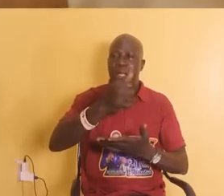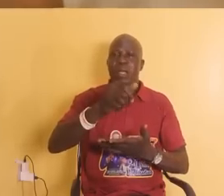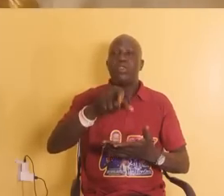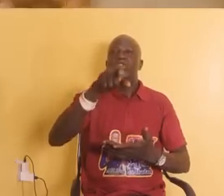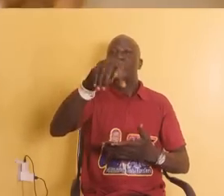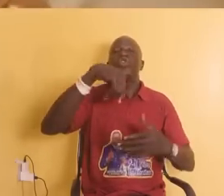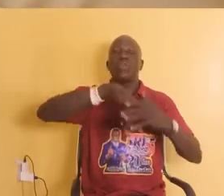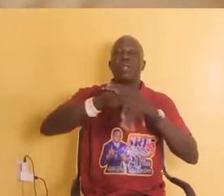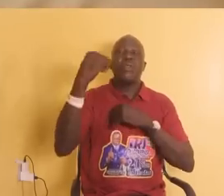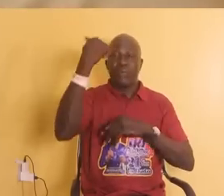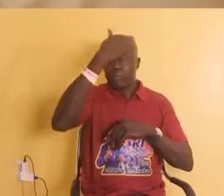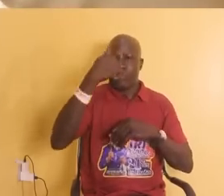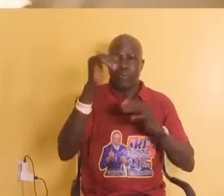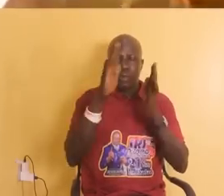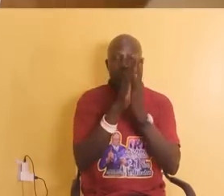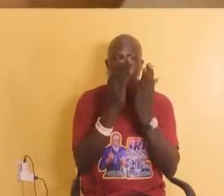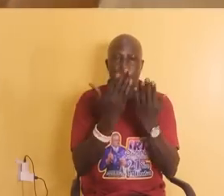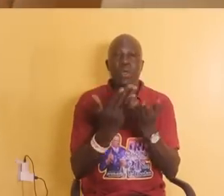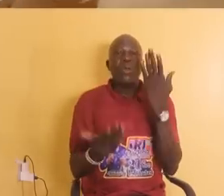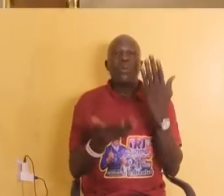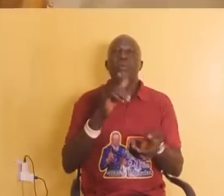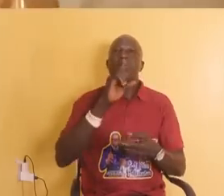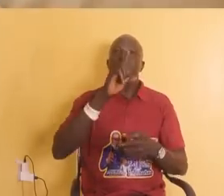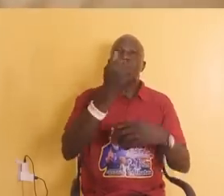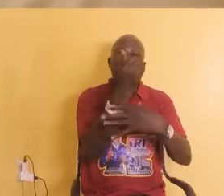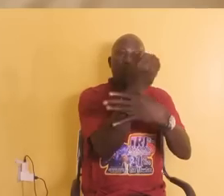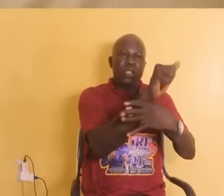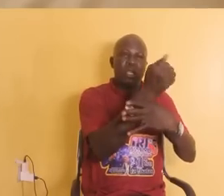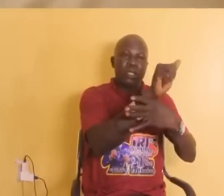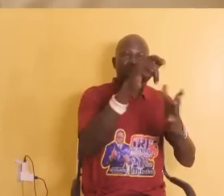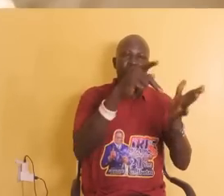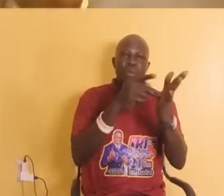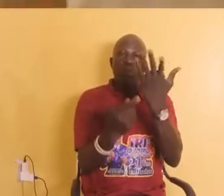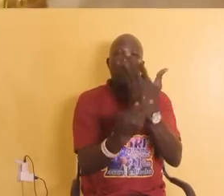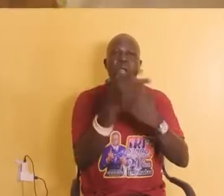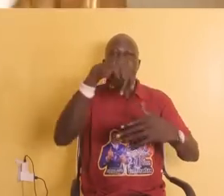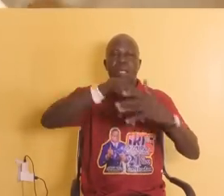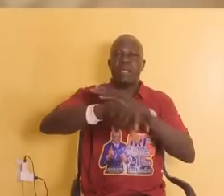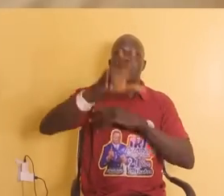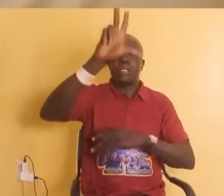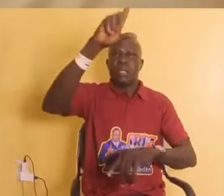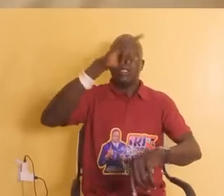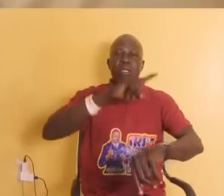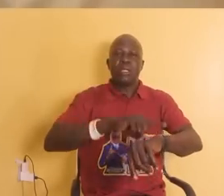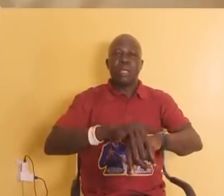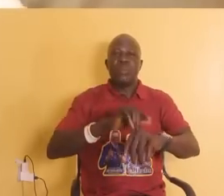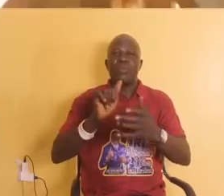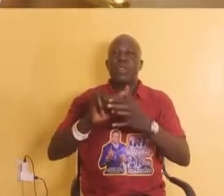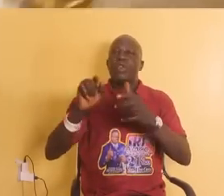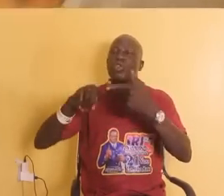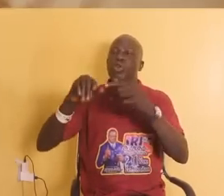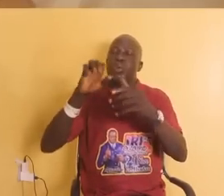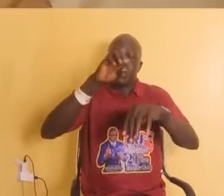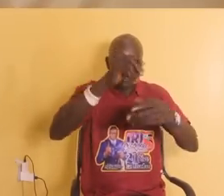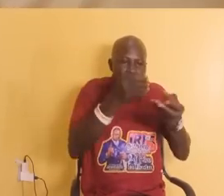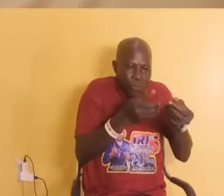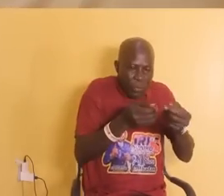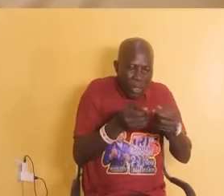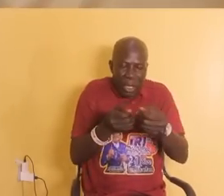you can say powerful amen. Those of you on Facebook, make sure you share this program three times. I'll be typing